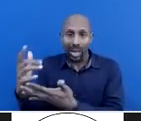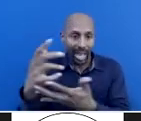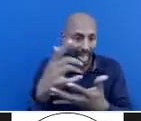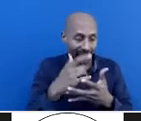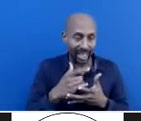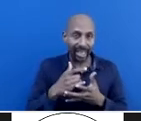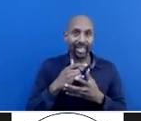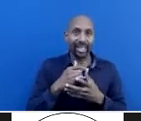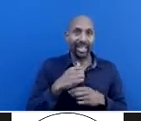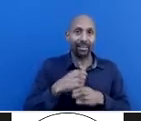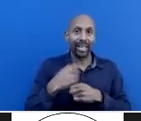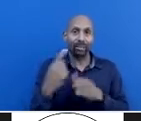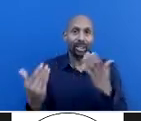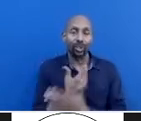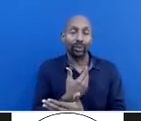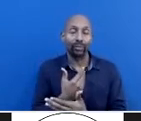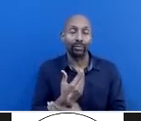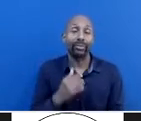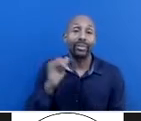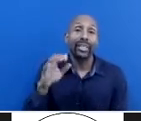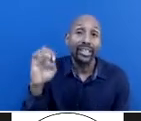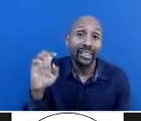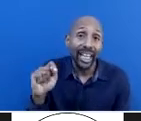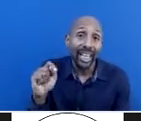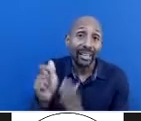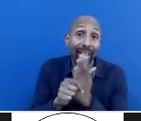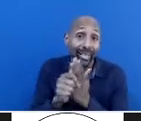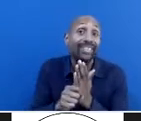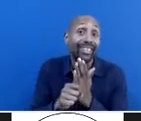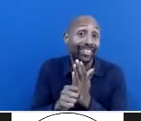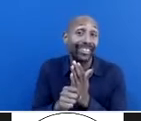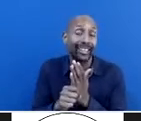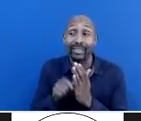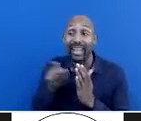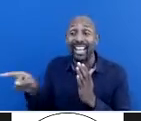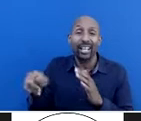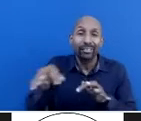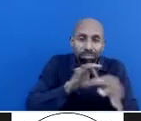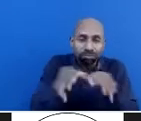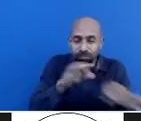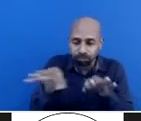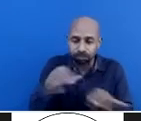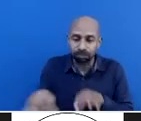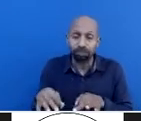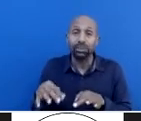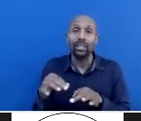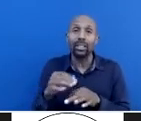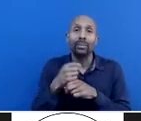Jet magazine torn into pieces in order to make a very specific kind of collage.